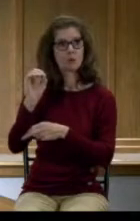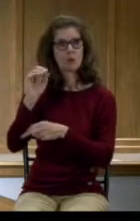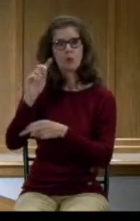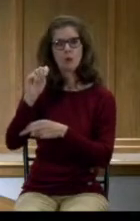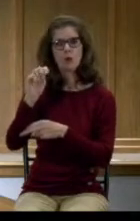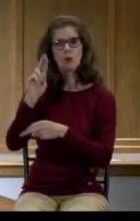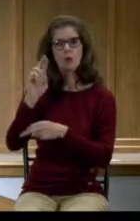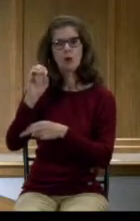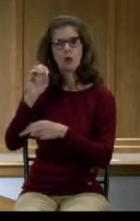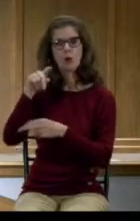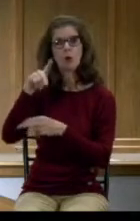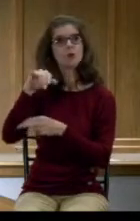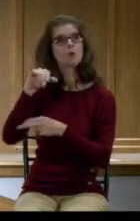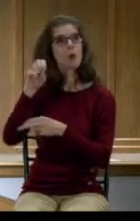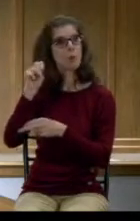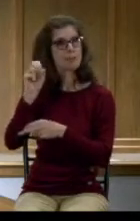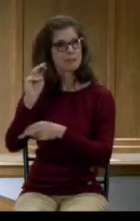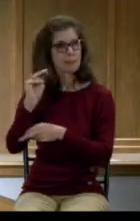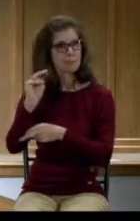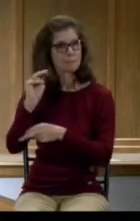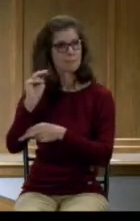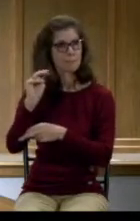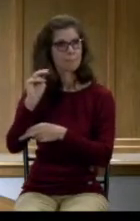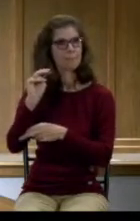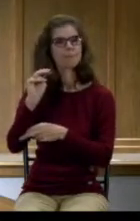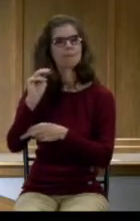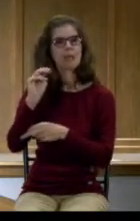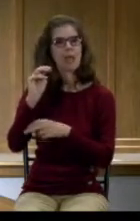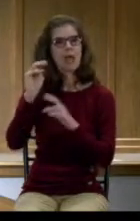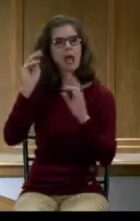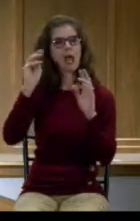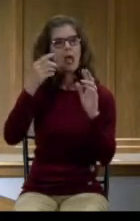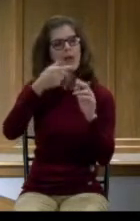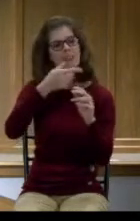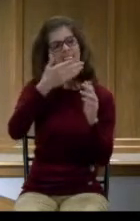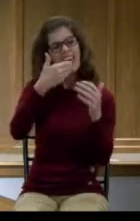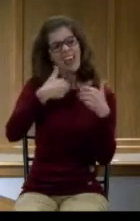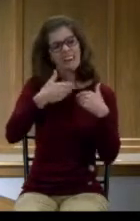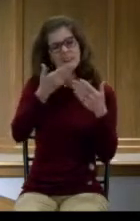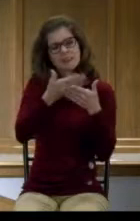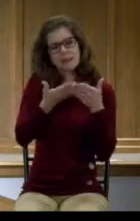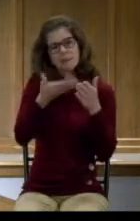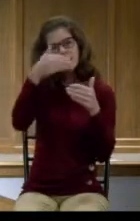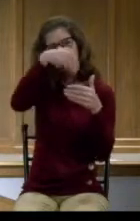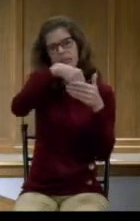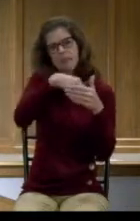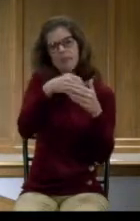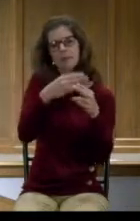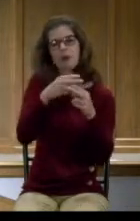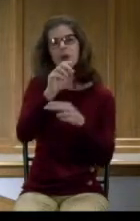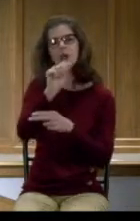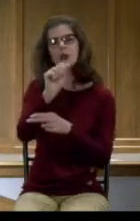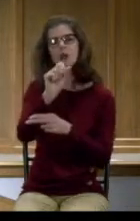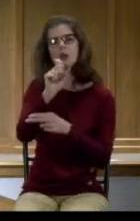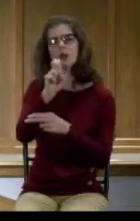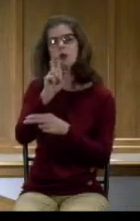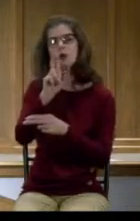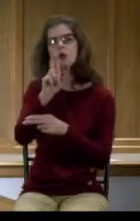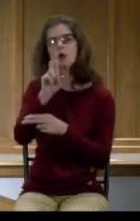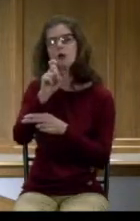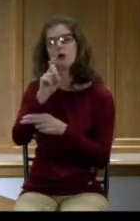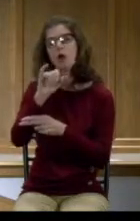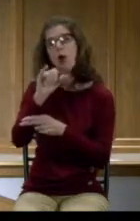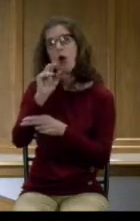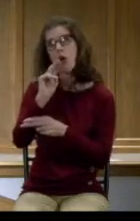tropism means turning. And so trees have this substance called auxin in them, and what it does is it actually helps